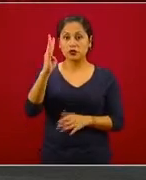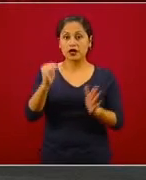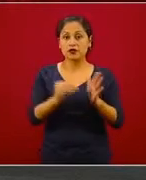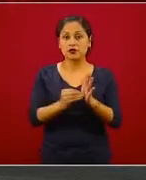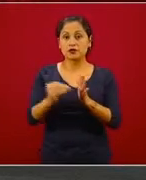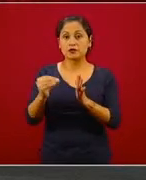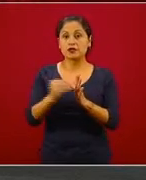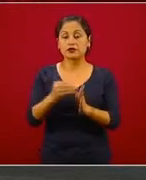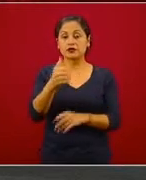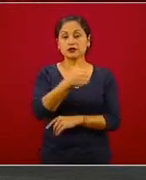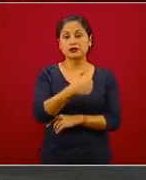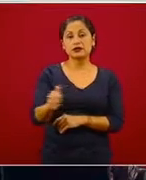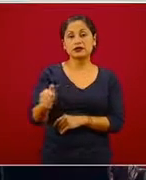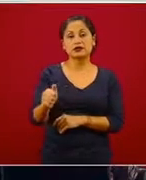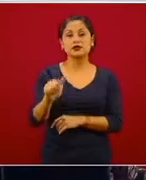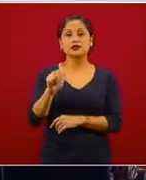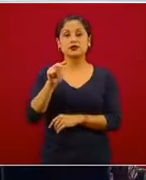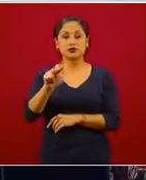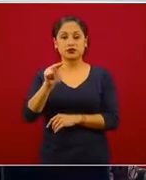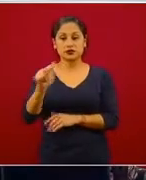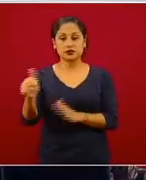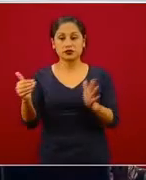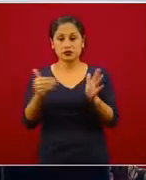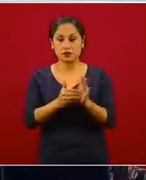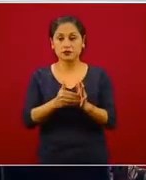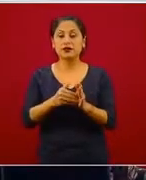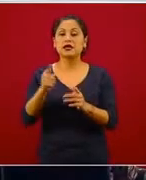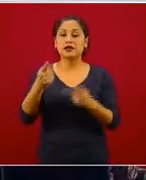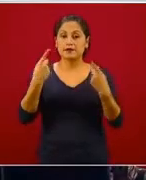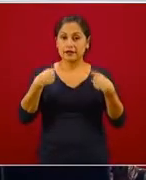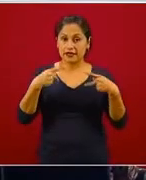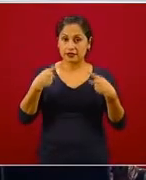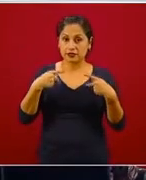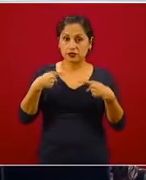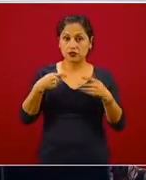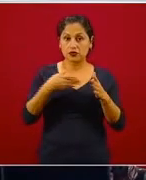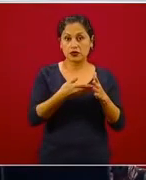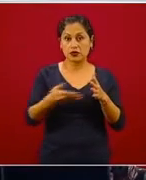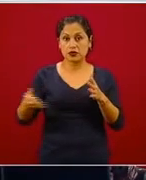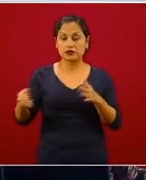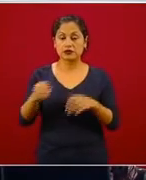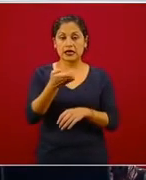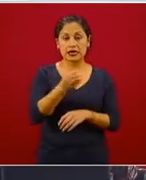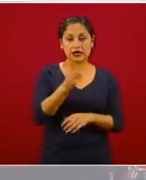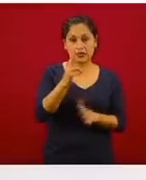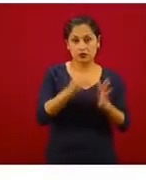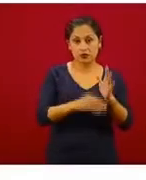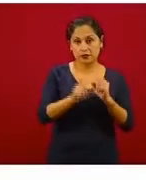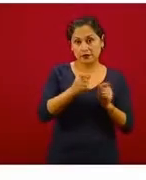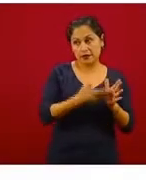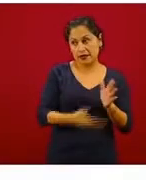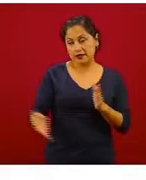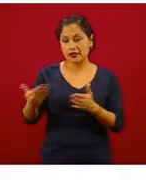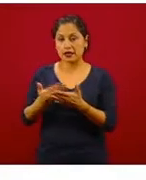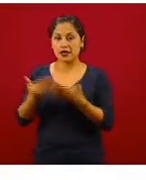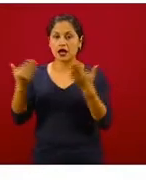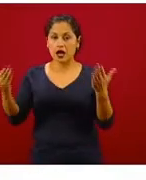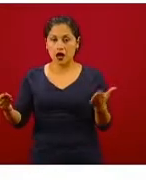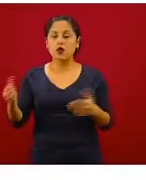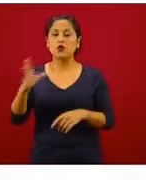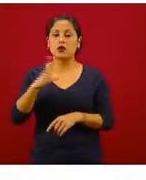Worldwide, we have 4.6 million approximately people, total confirmed